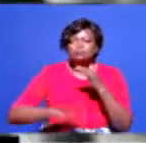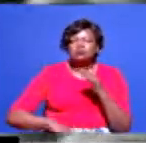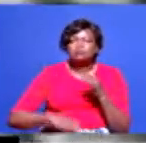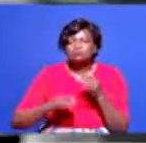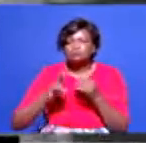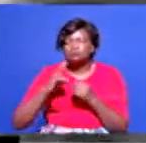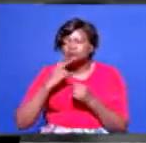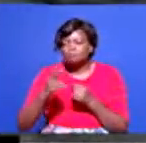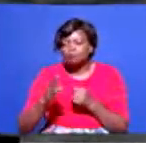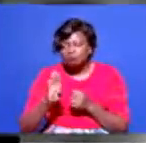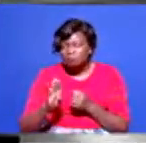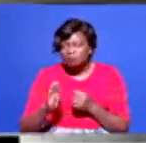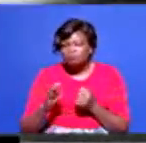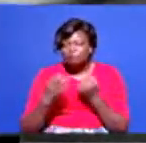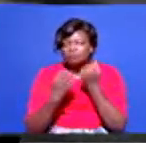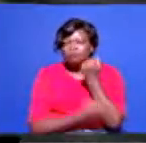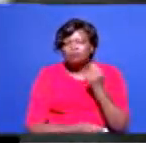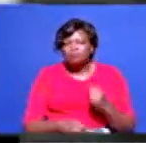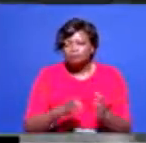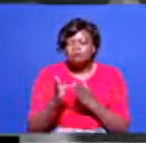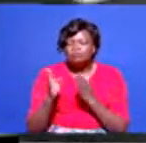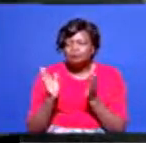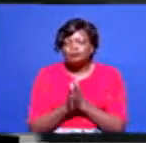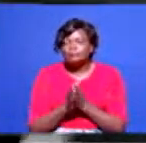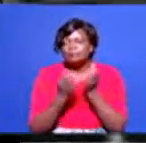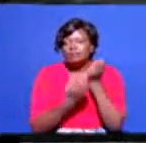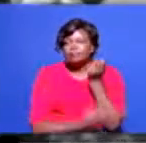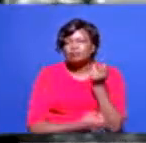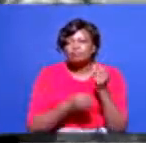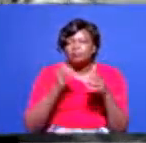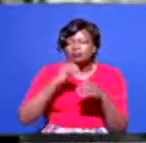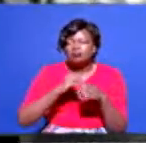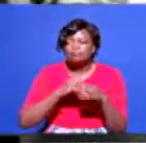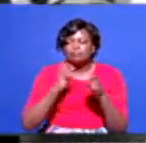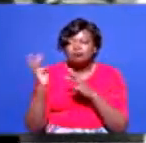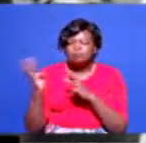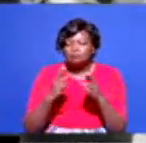shillings, poor infrastructure, and poor investment climate.